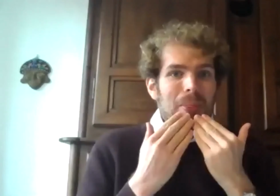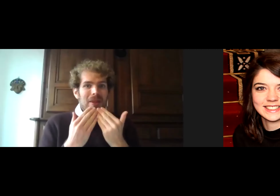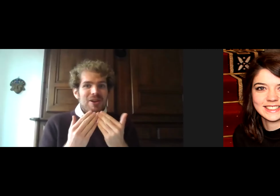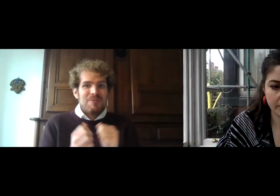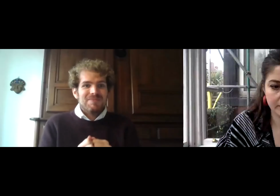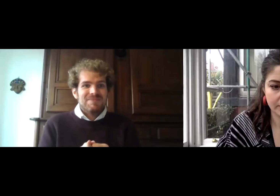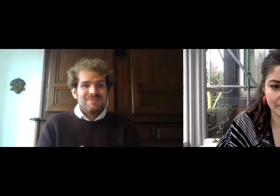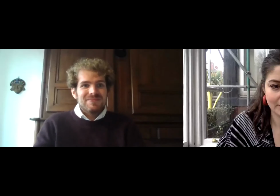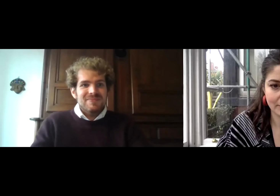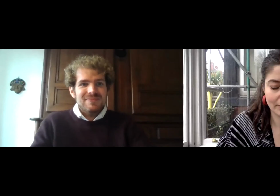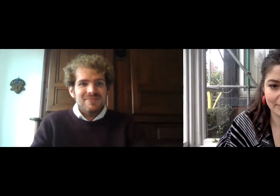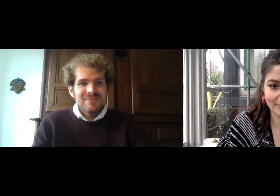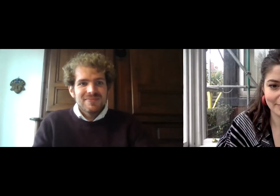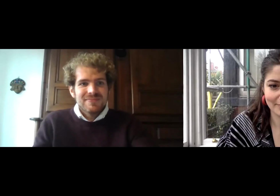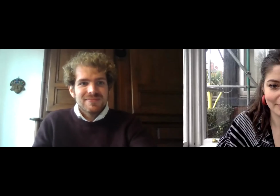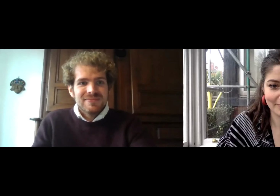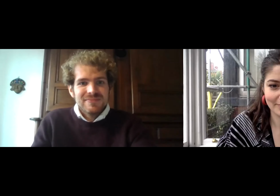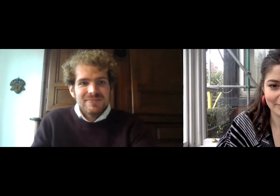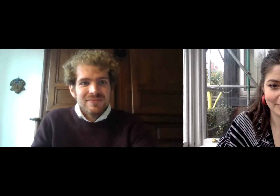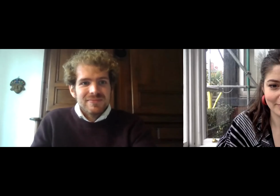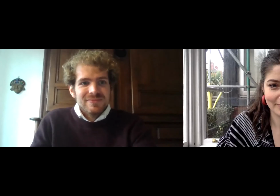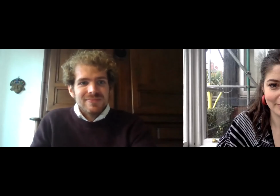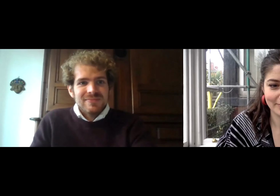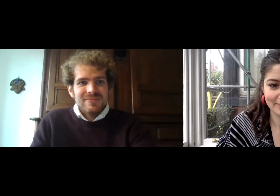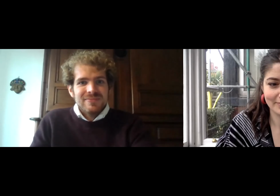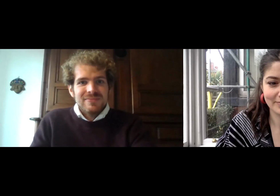I'm sure the other presenters will have something to add to that.